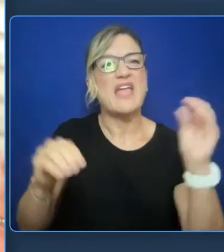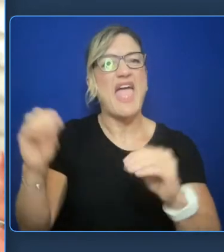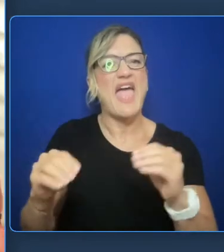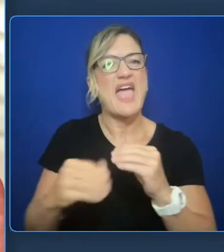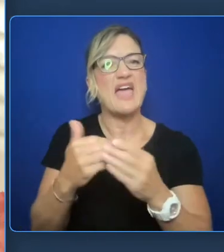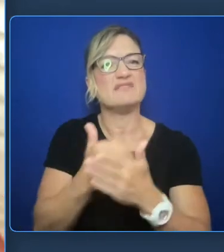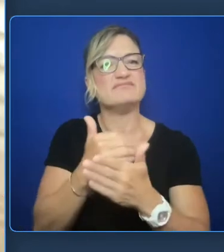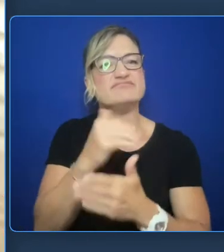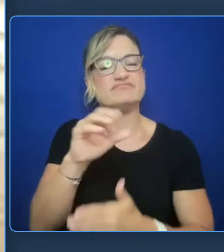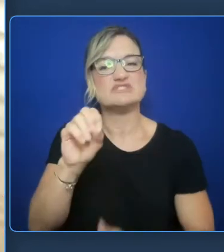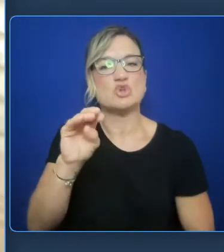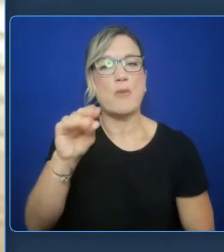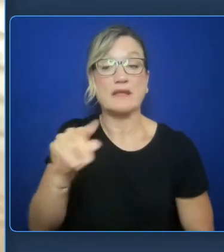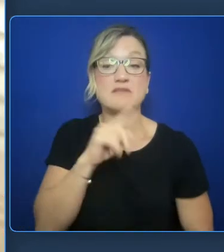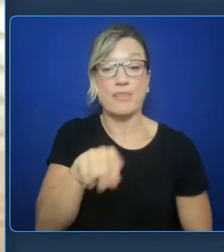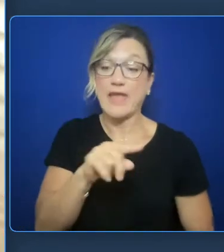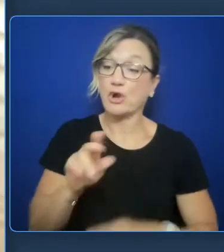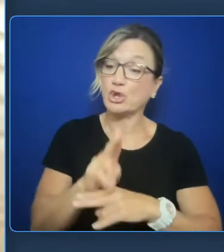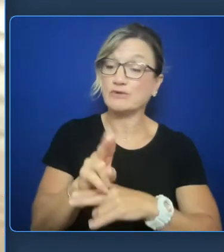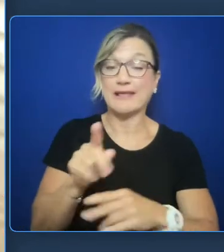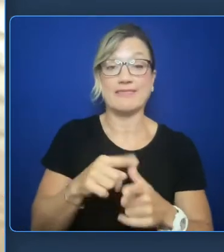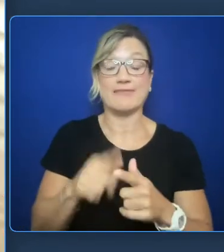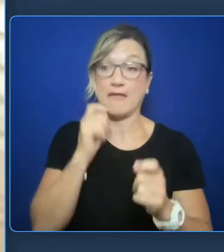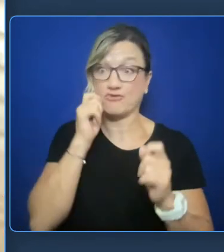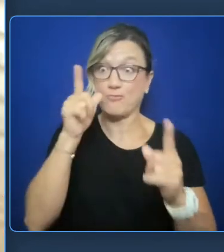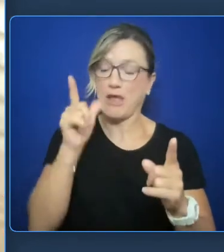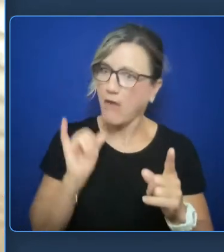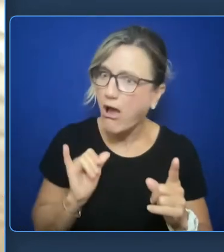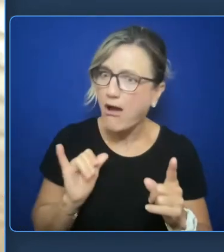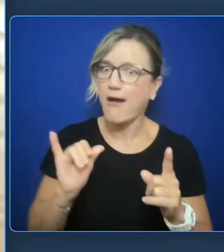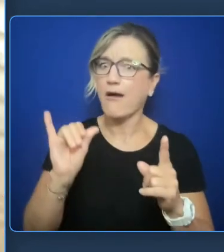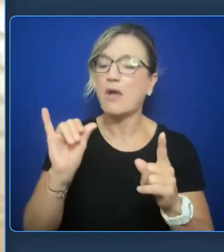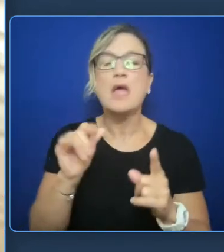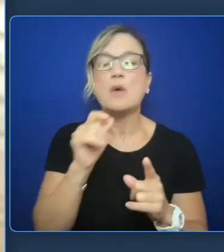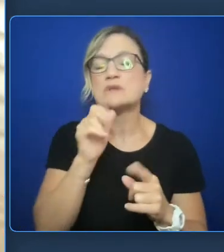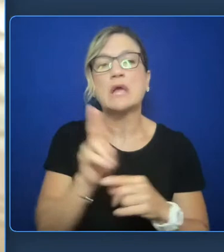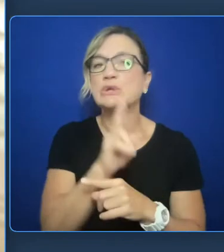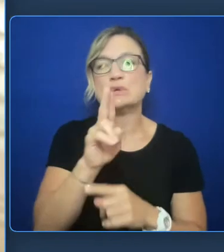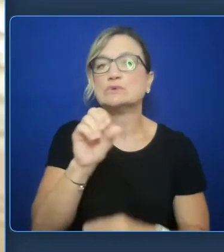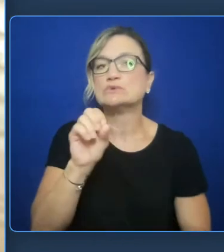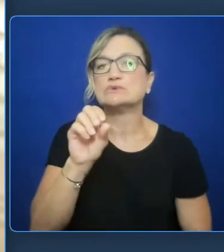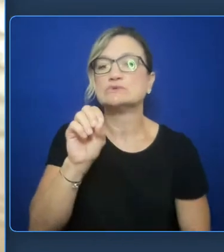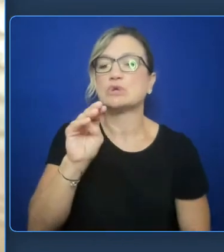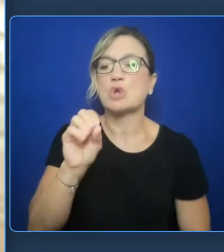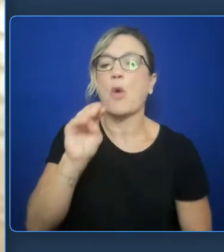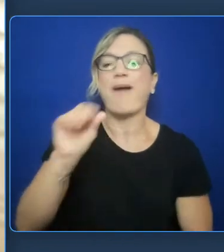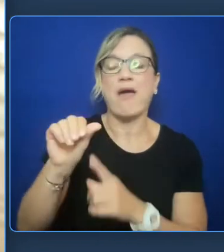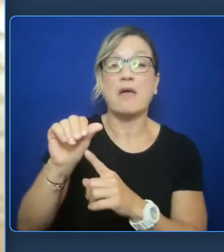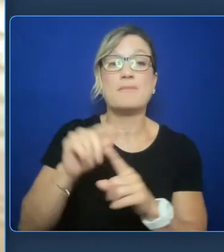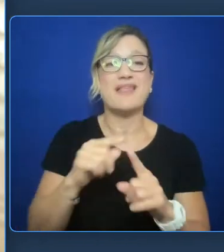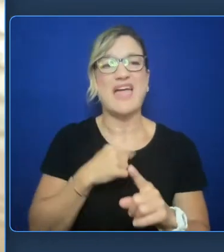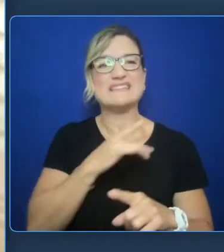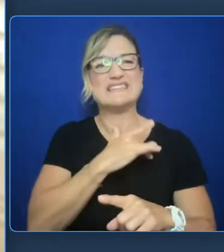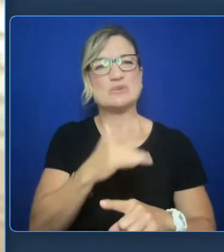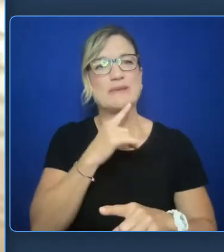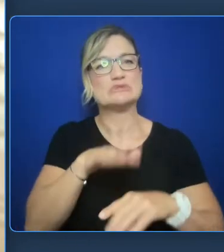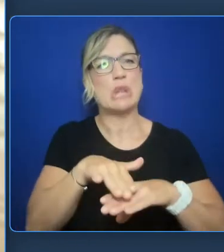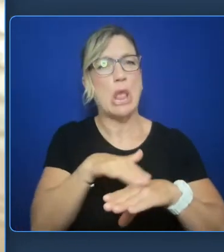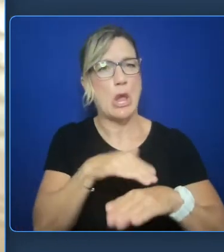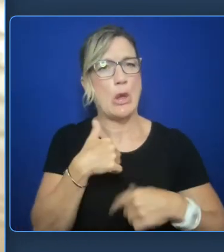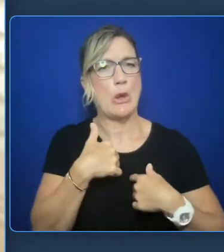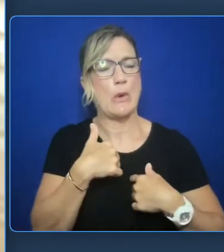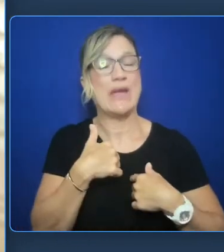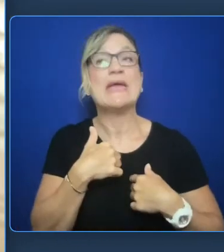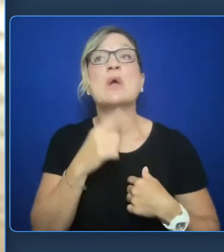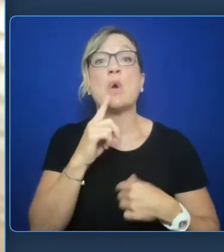they just get surprised that it's doing something that they don't expect. So I probably wouldn't use Sonoma. I tend to be very slow. There was